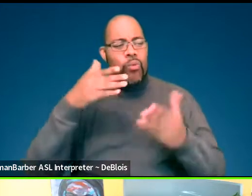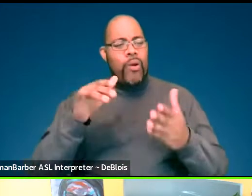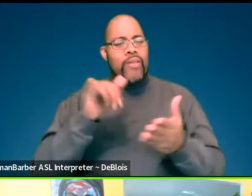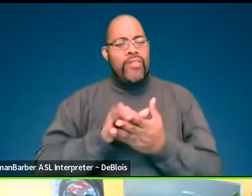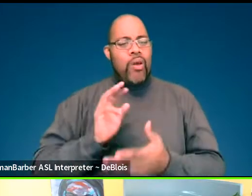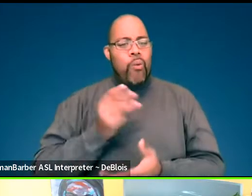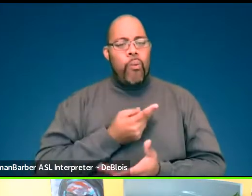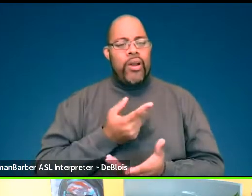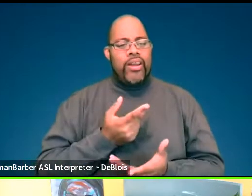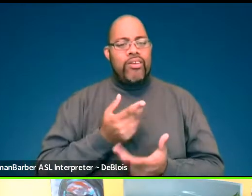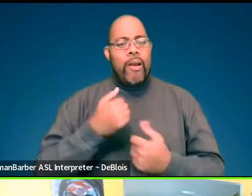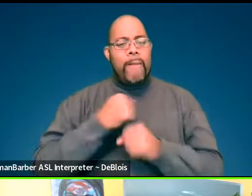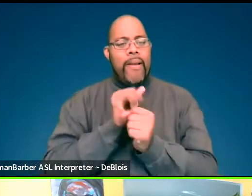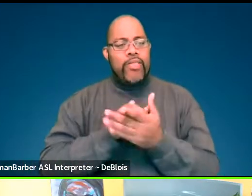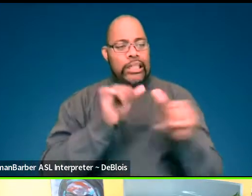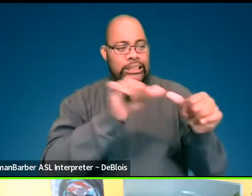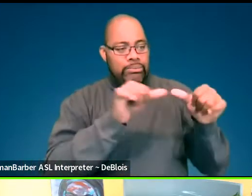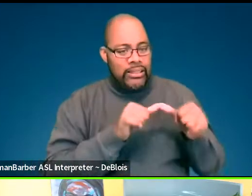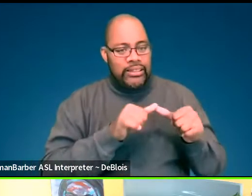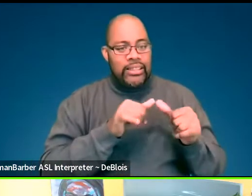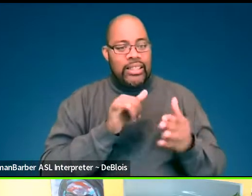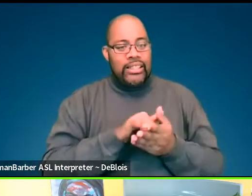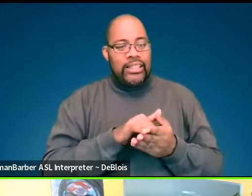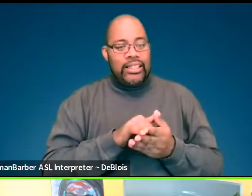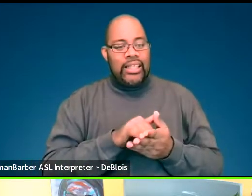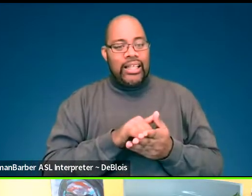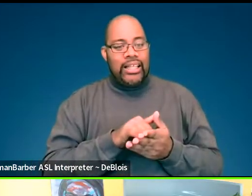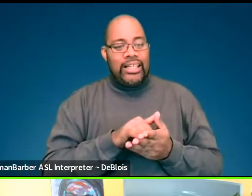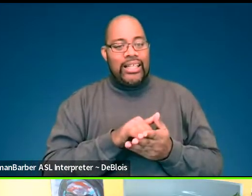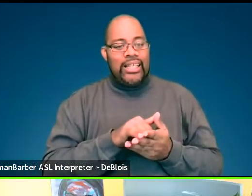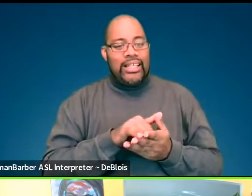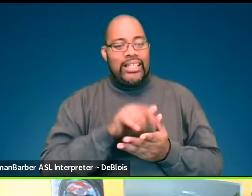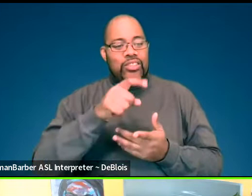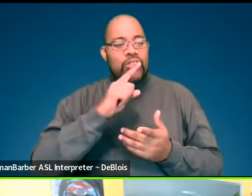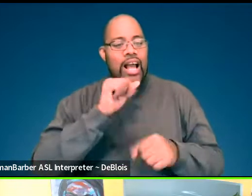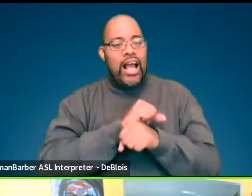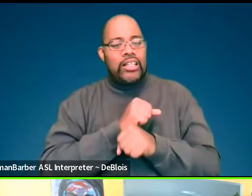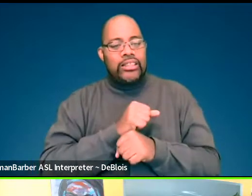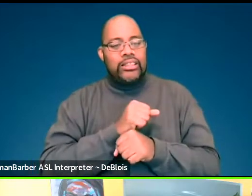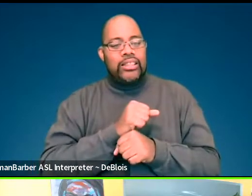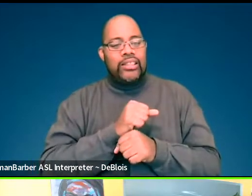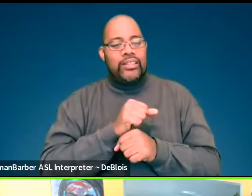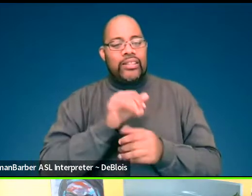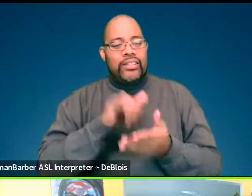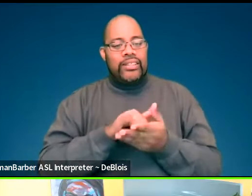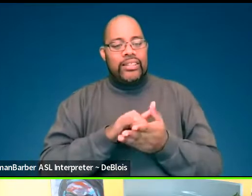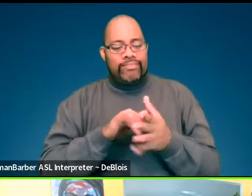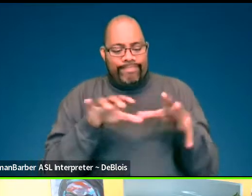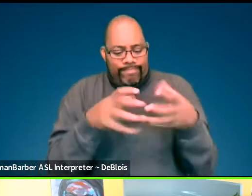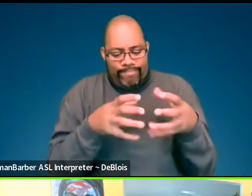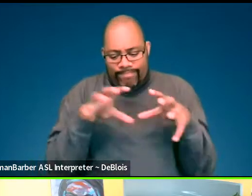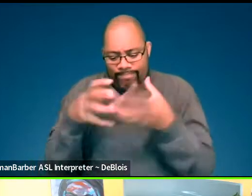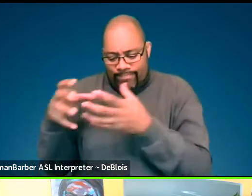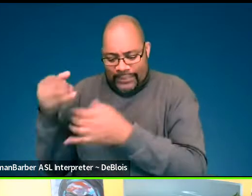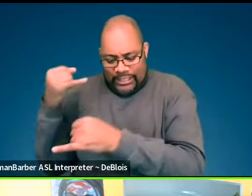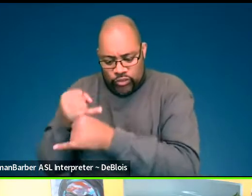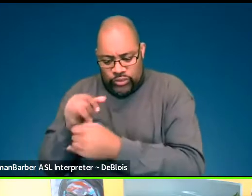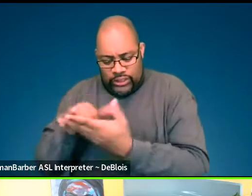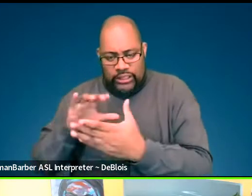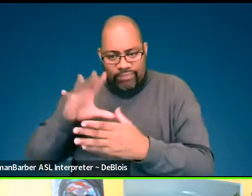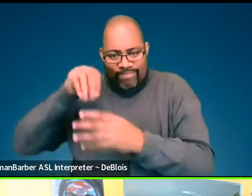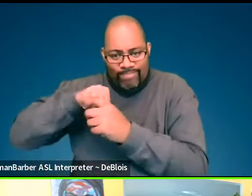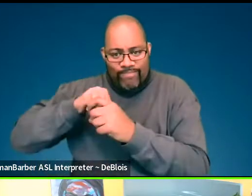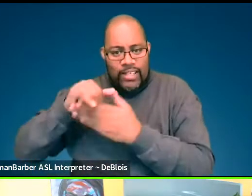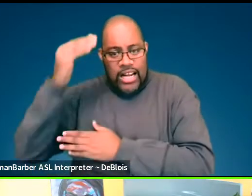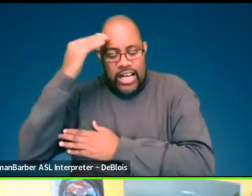we've created these spaces which are needed and necessary to like actually be the sort of containers and institutions that hold that